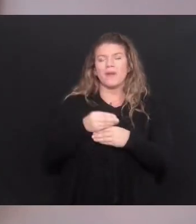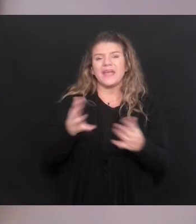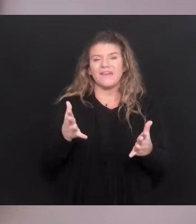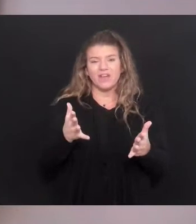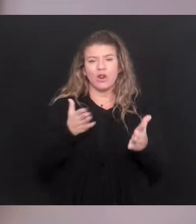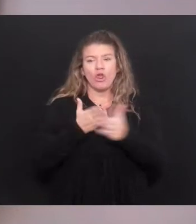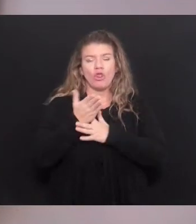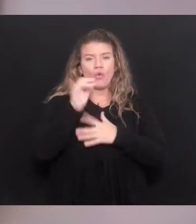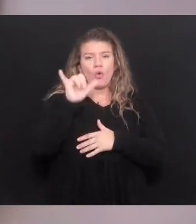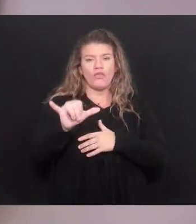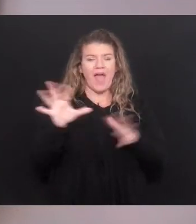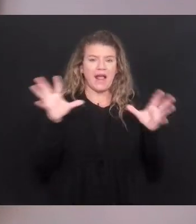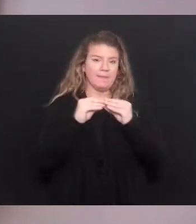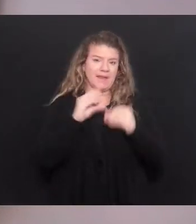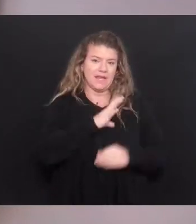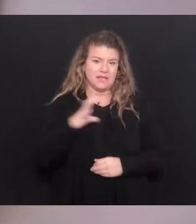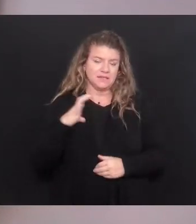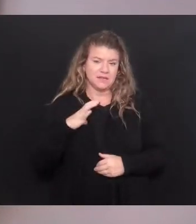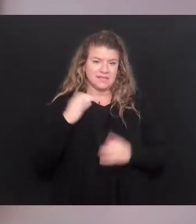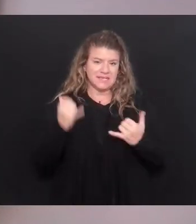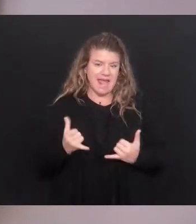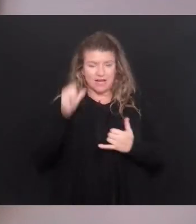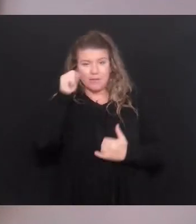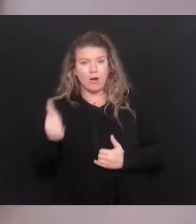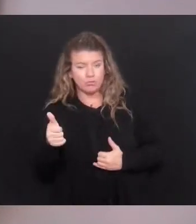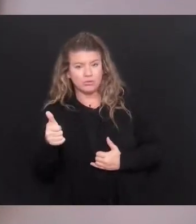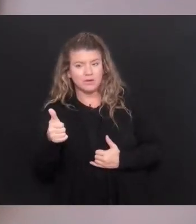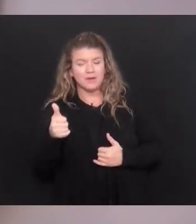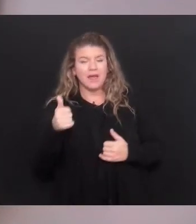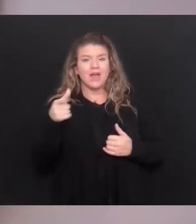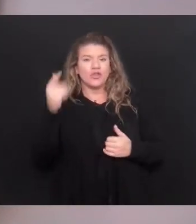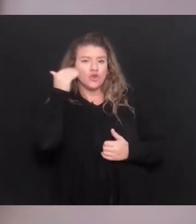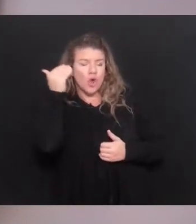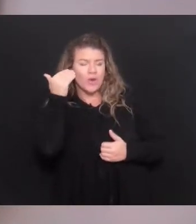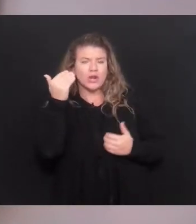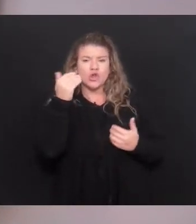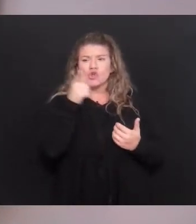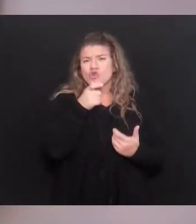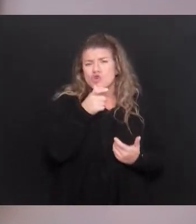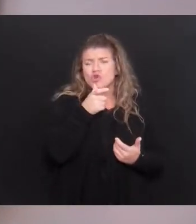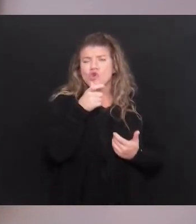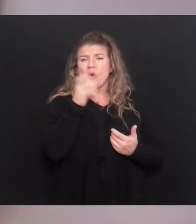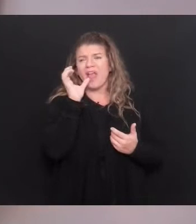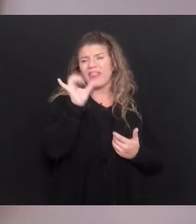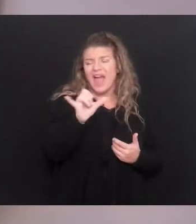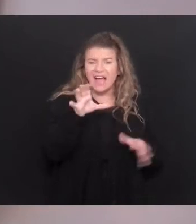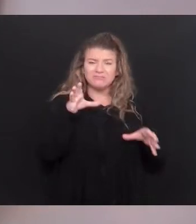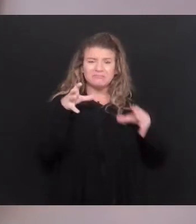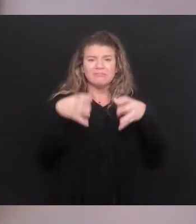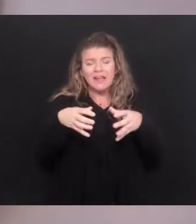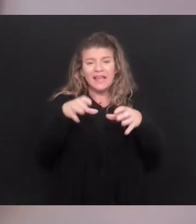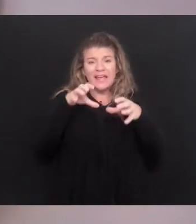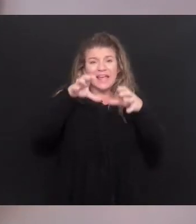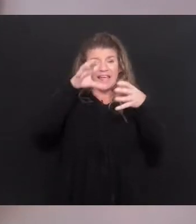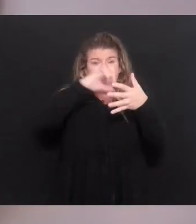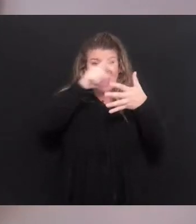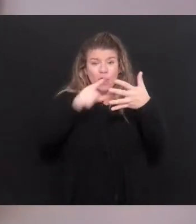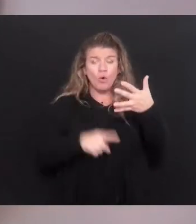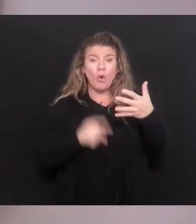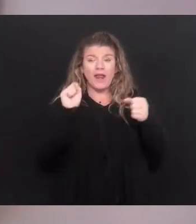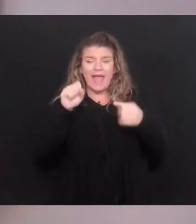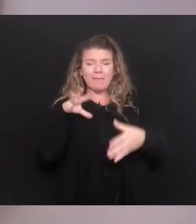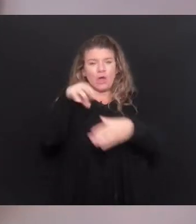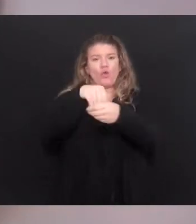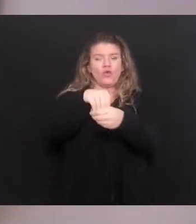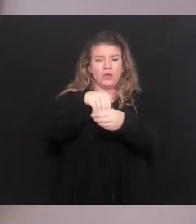that advisory committee's meeting today and tomorrow about who in that higher risk category may be included with